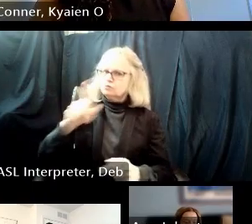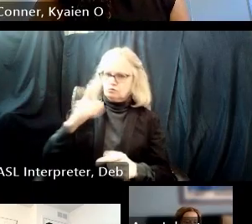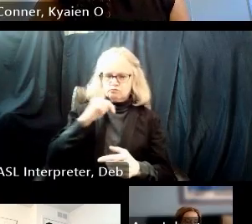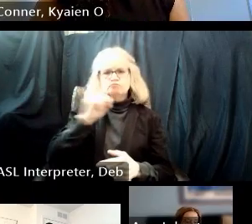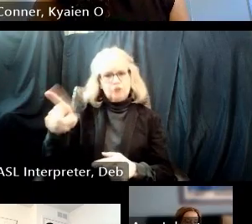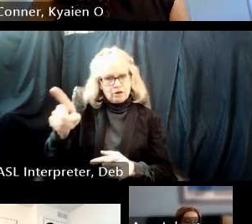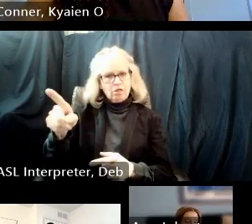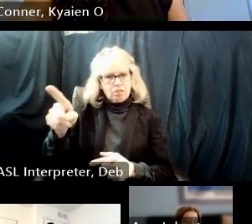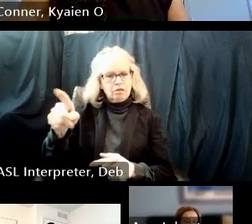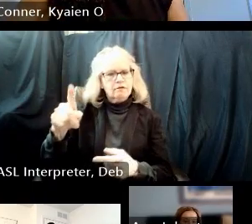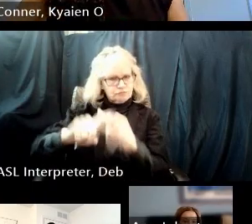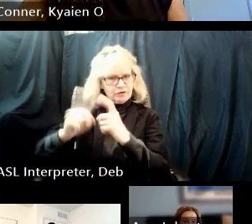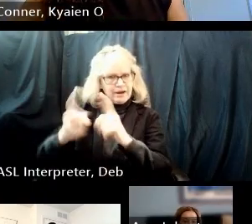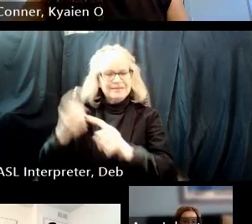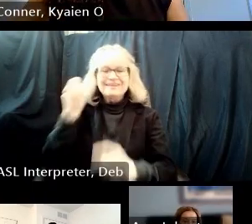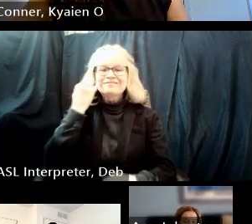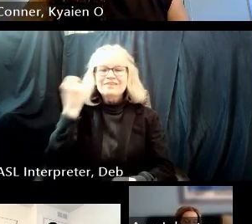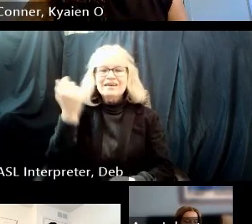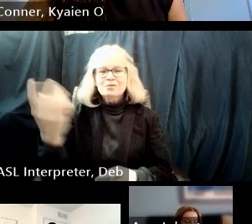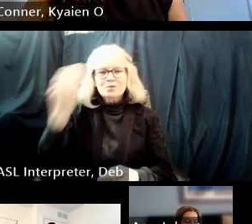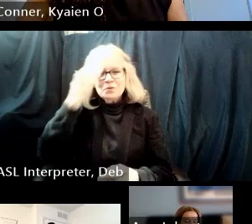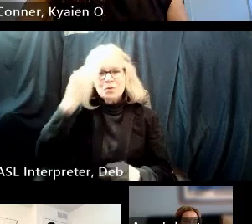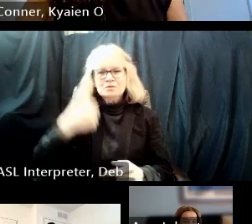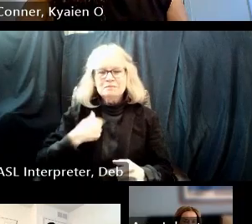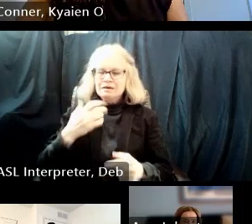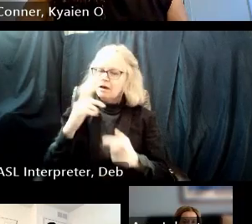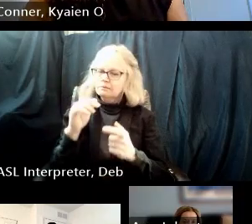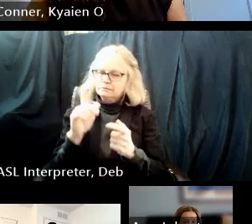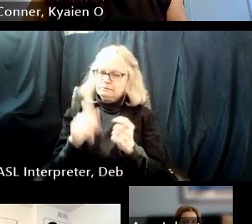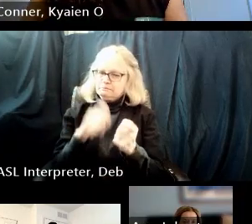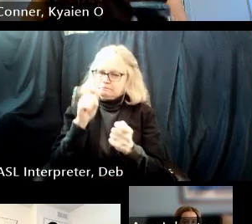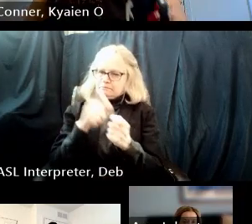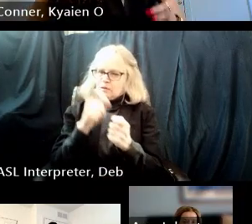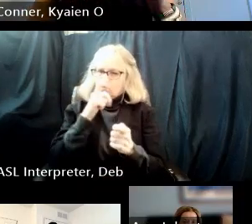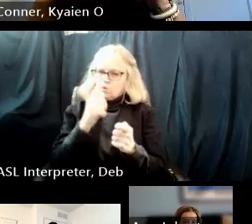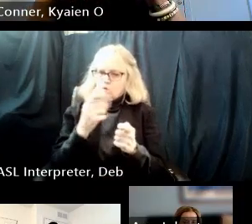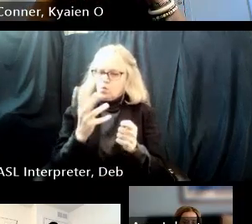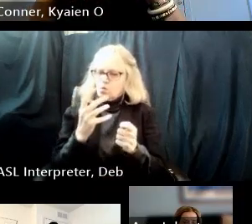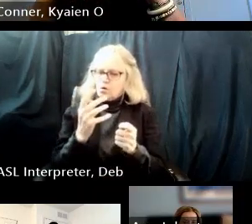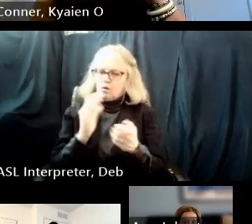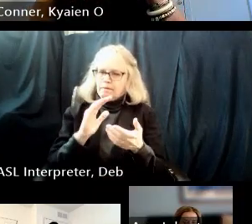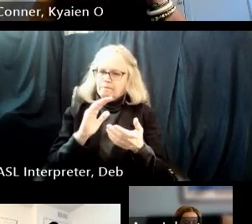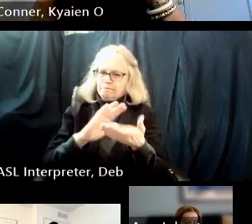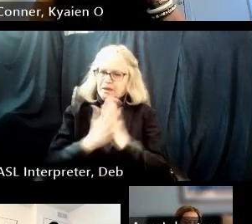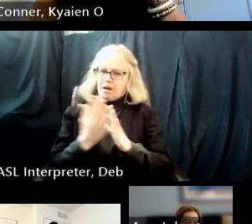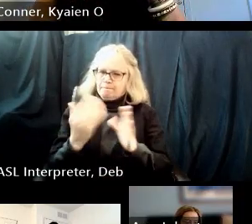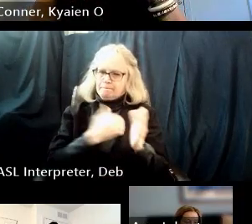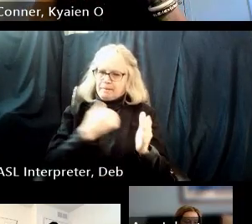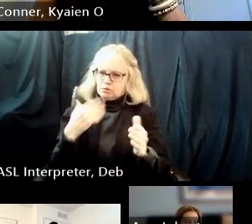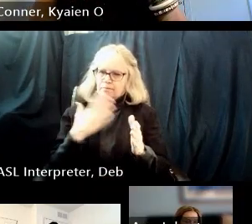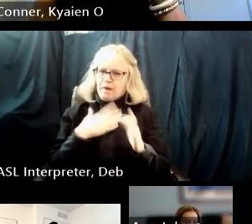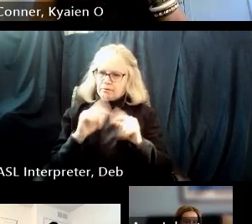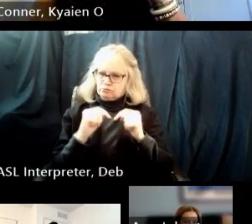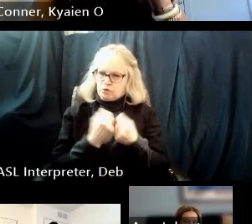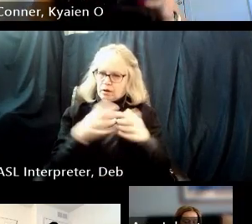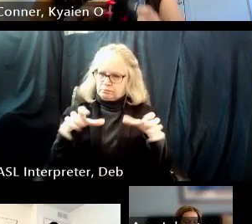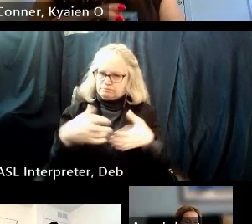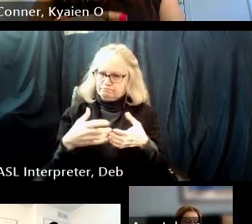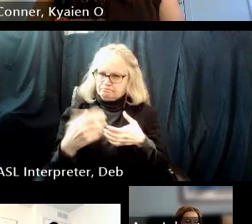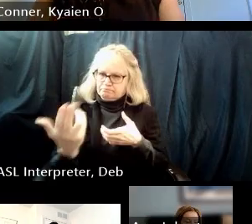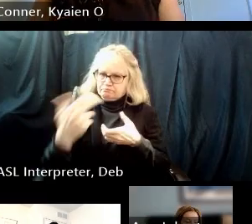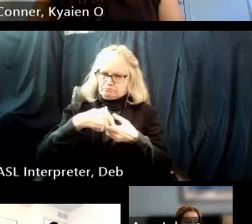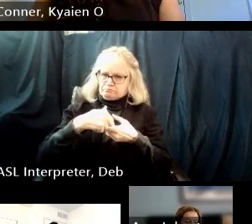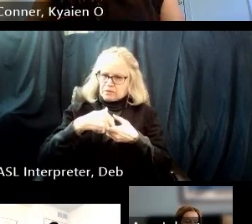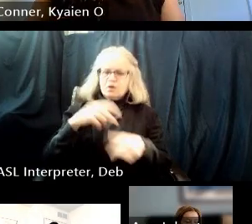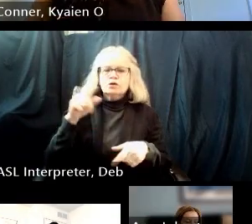me, I'm very, very particular on who I let in to be members of my tribe. And this brilliant